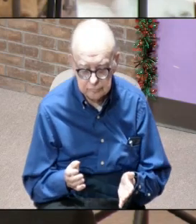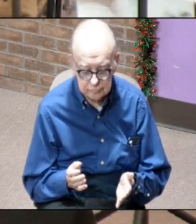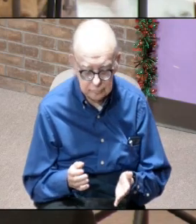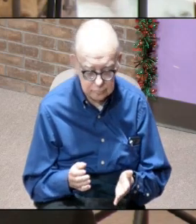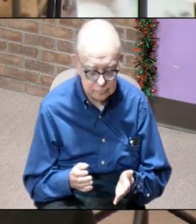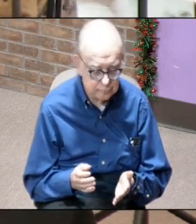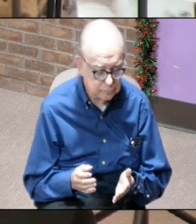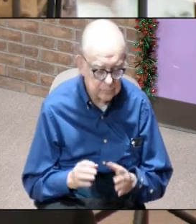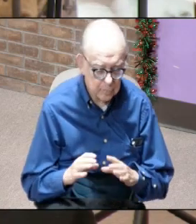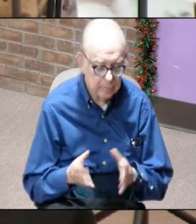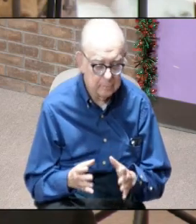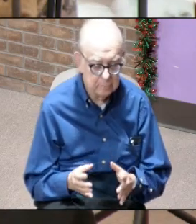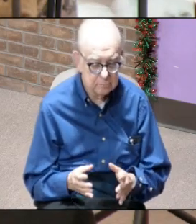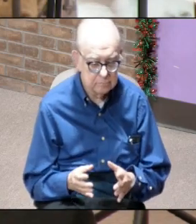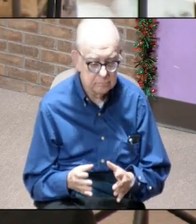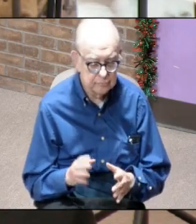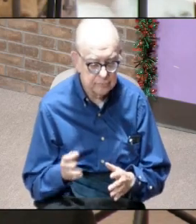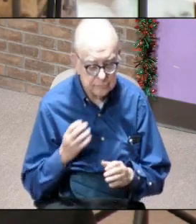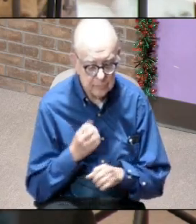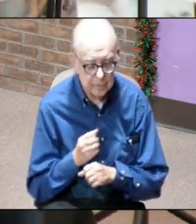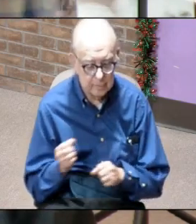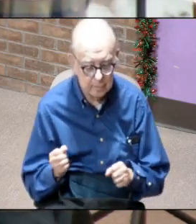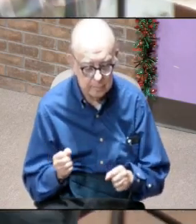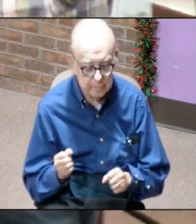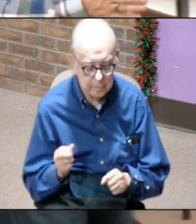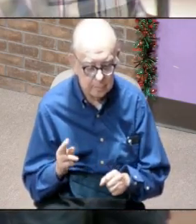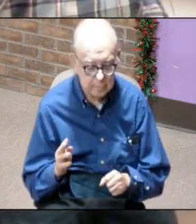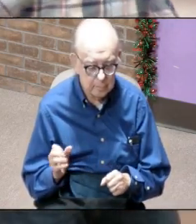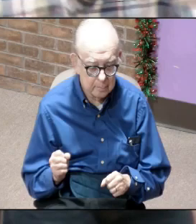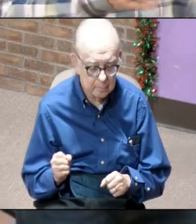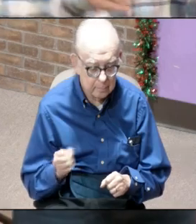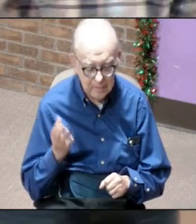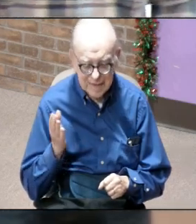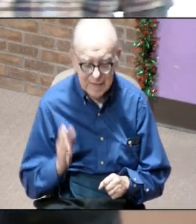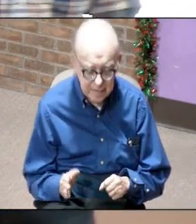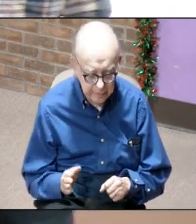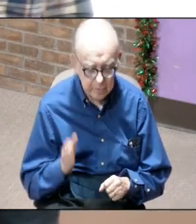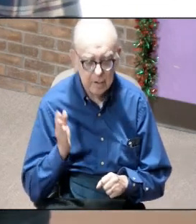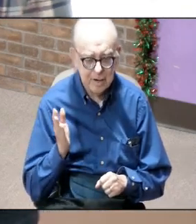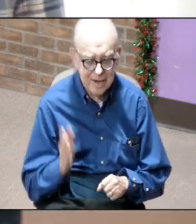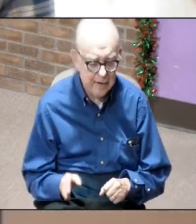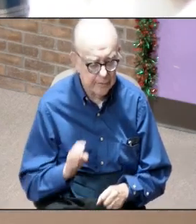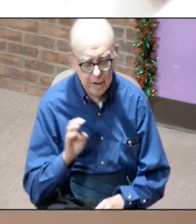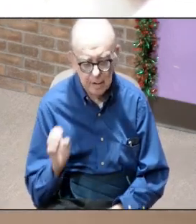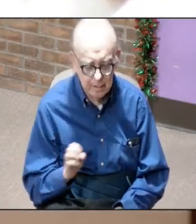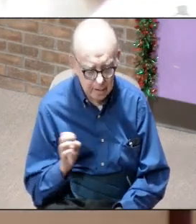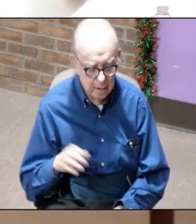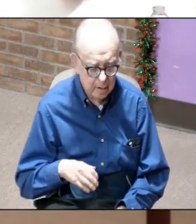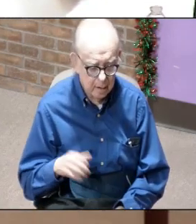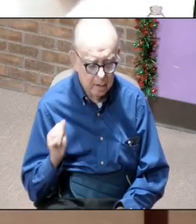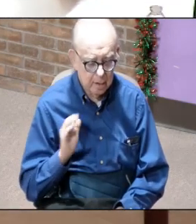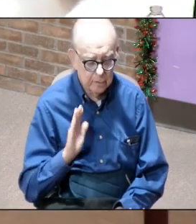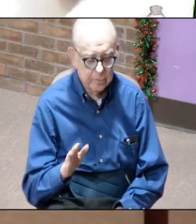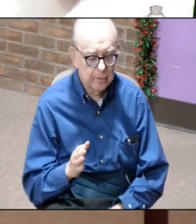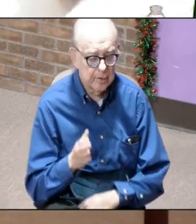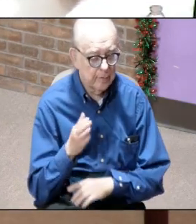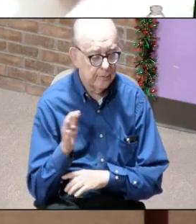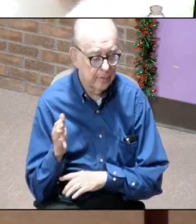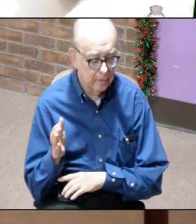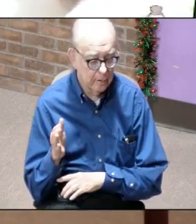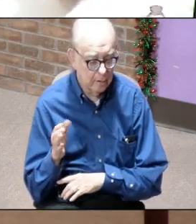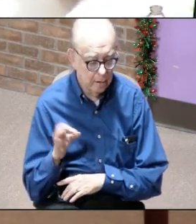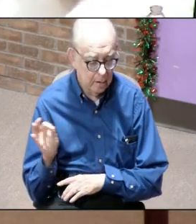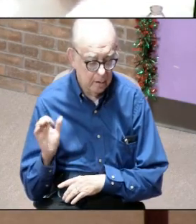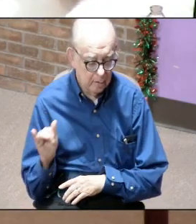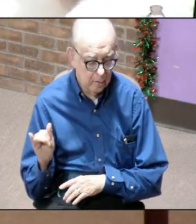whatever force that was there in protection. The United States never, ever took their flag